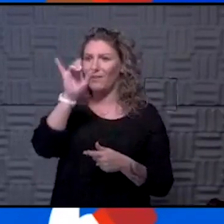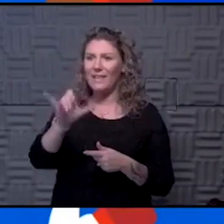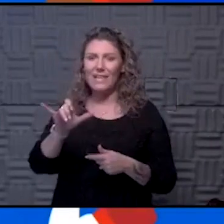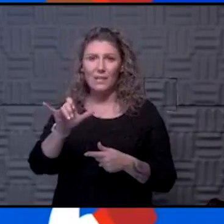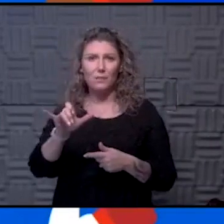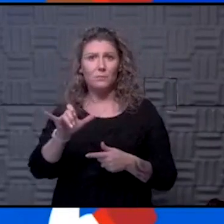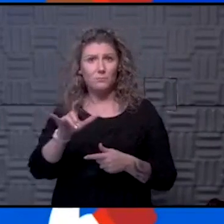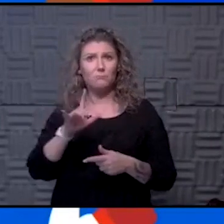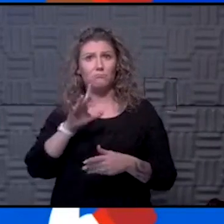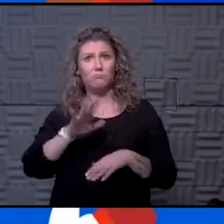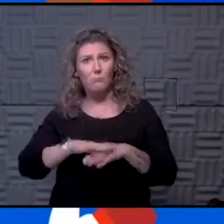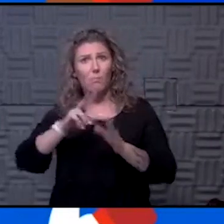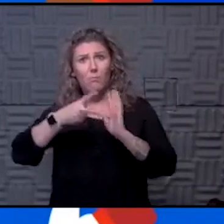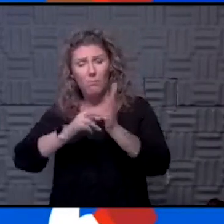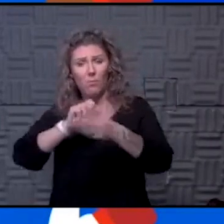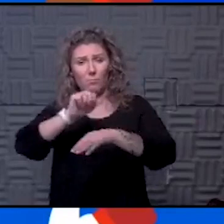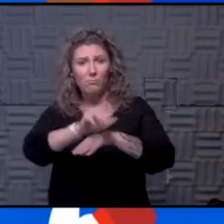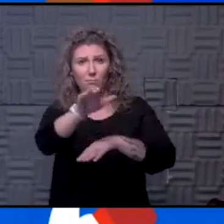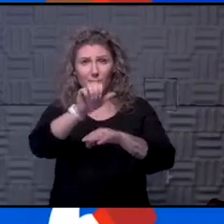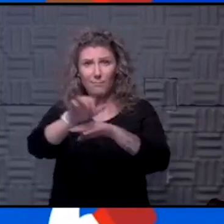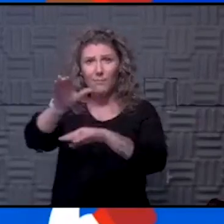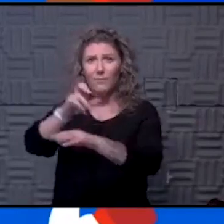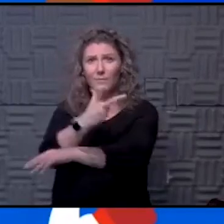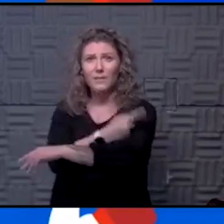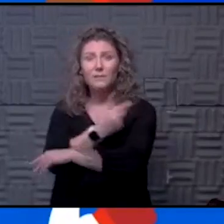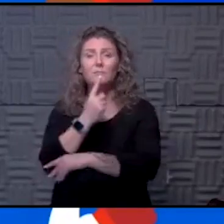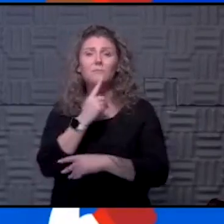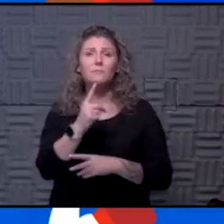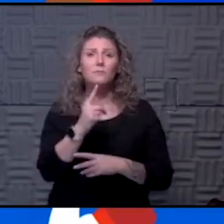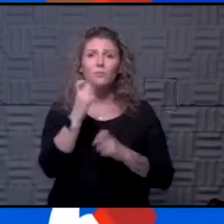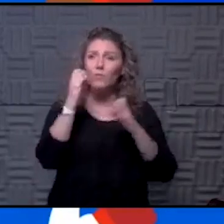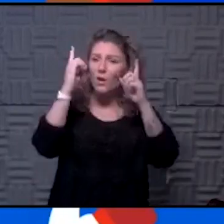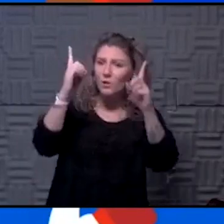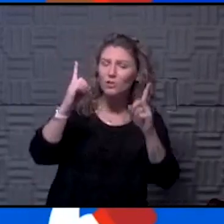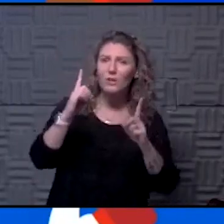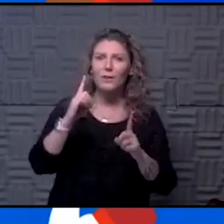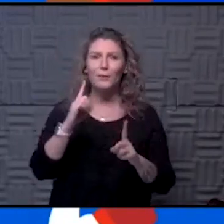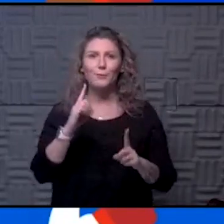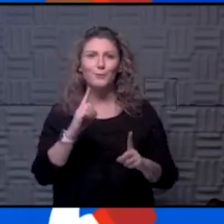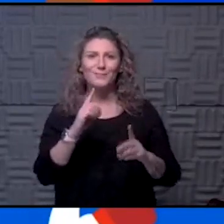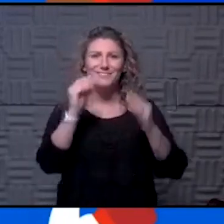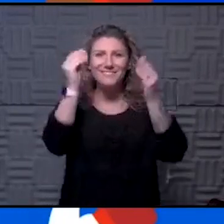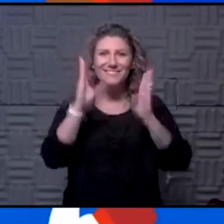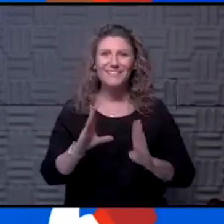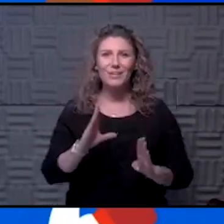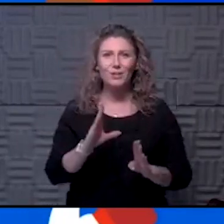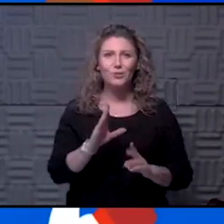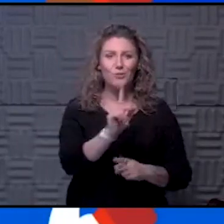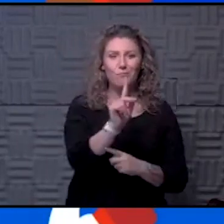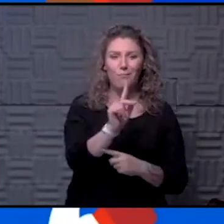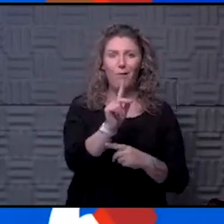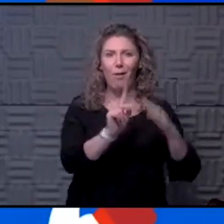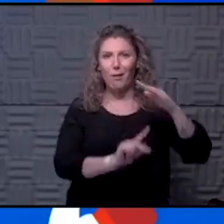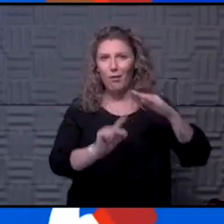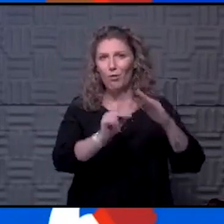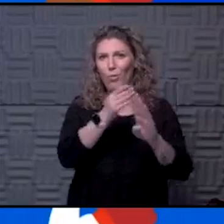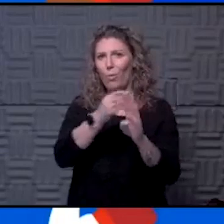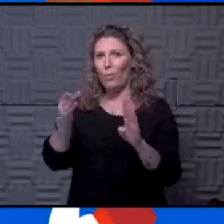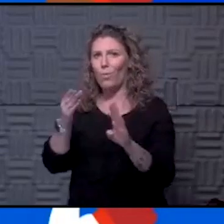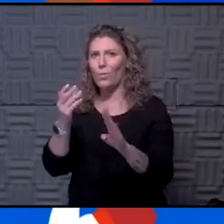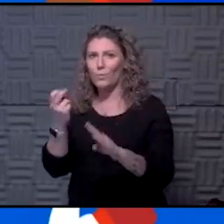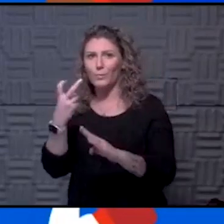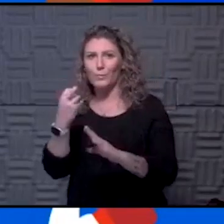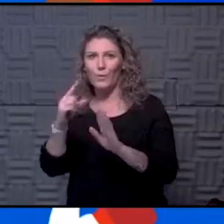sent vaccines to vaccinate educators K through 12. By the time that came, we had already